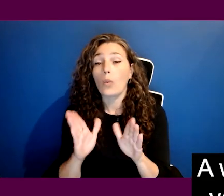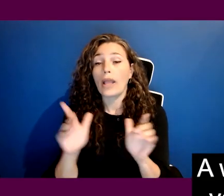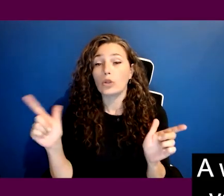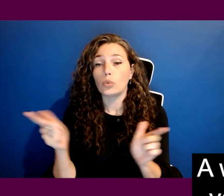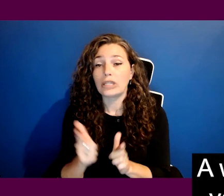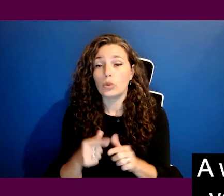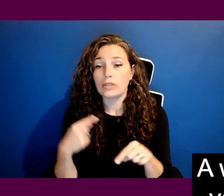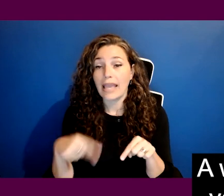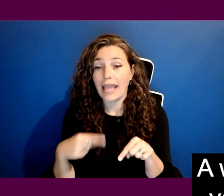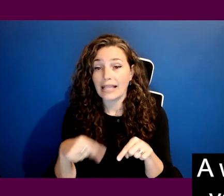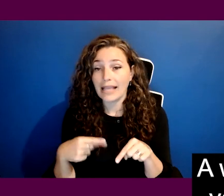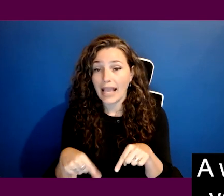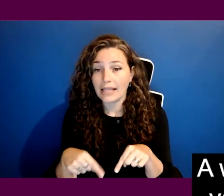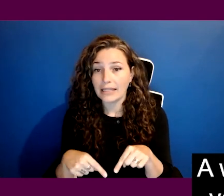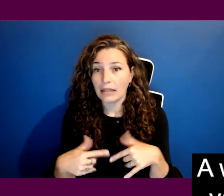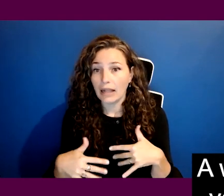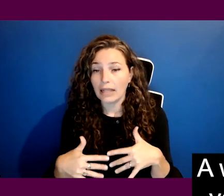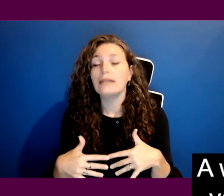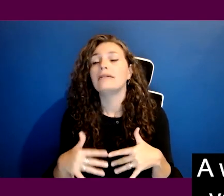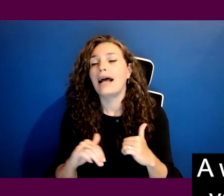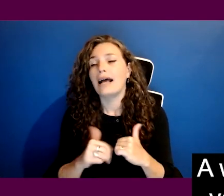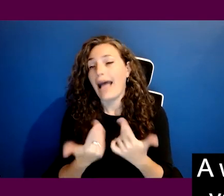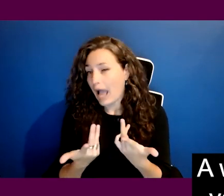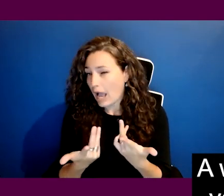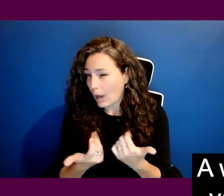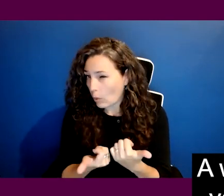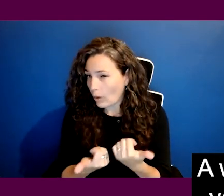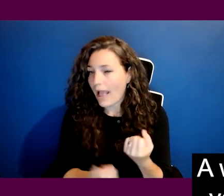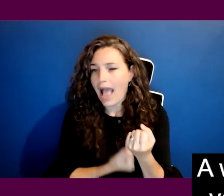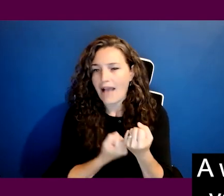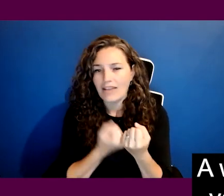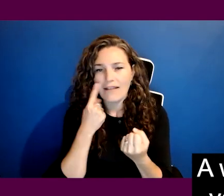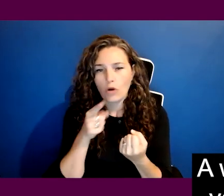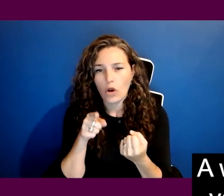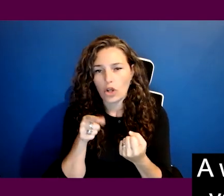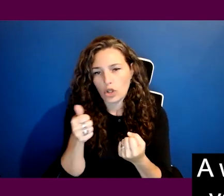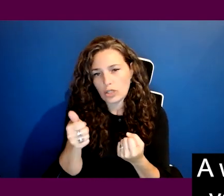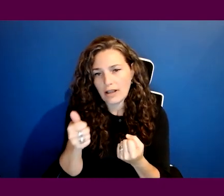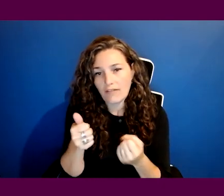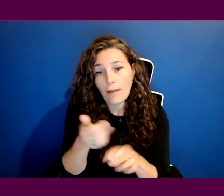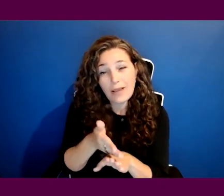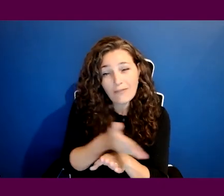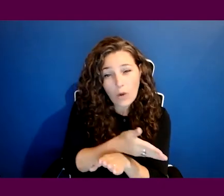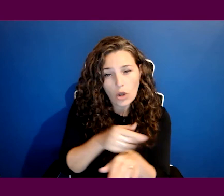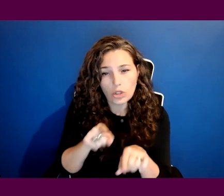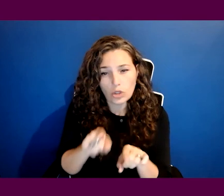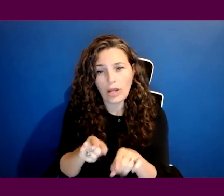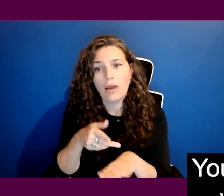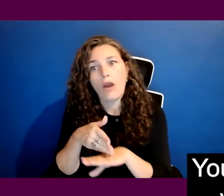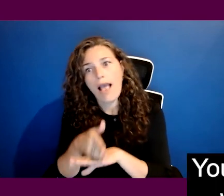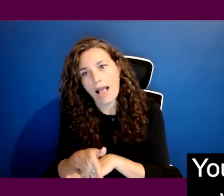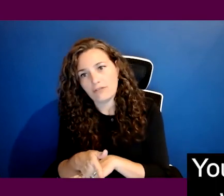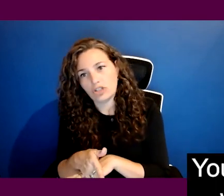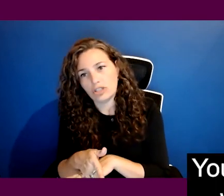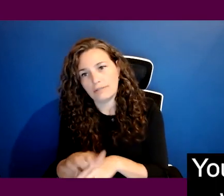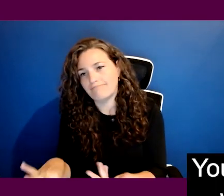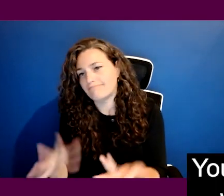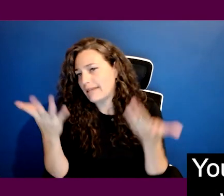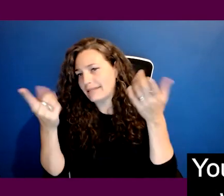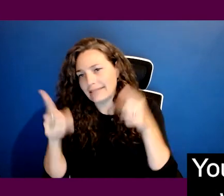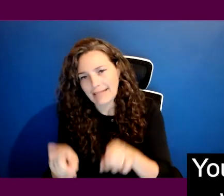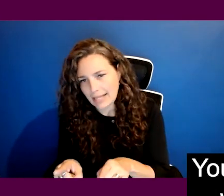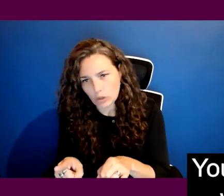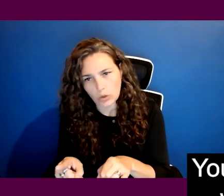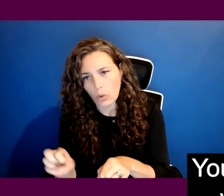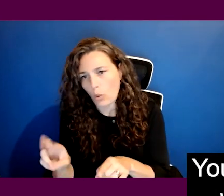A way to reduce anxiety is by advocating for yourself before, during, and after a disaster or emergency.